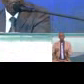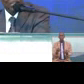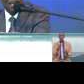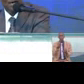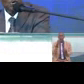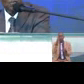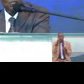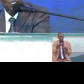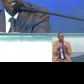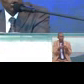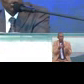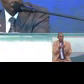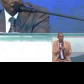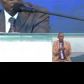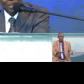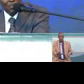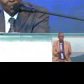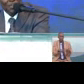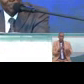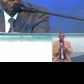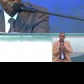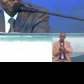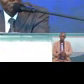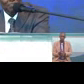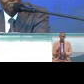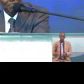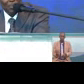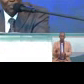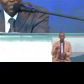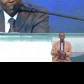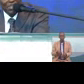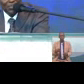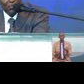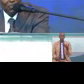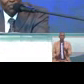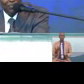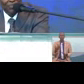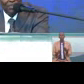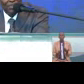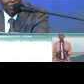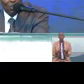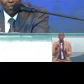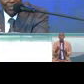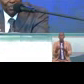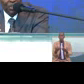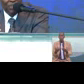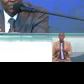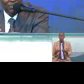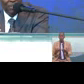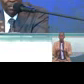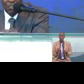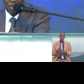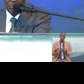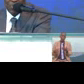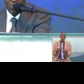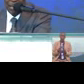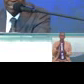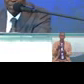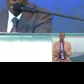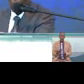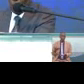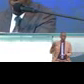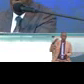for all eternity. But now you want all your blessing, all your riches, or your